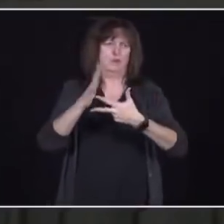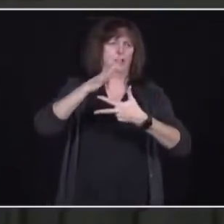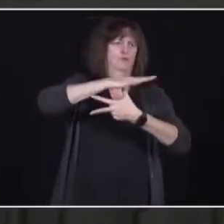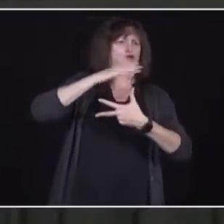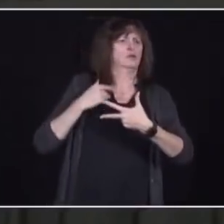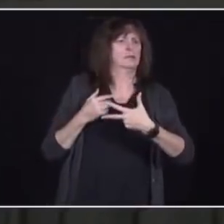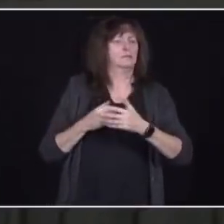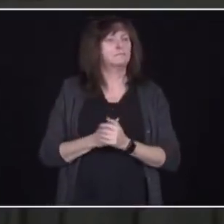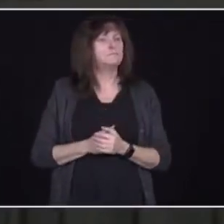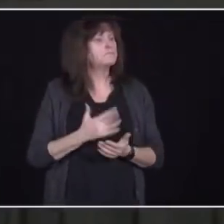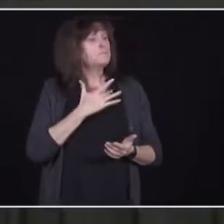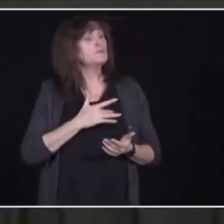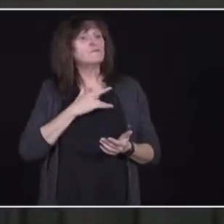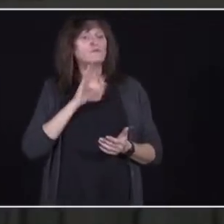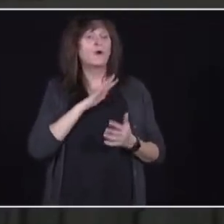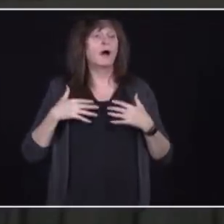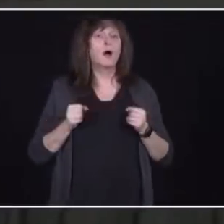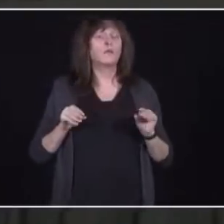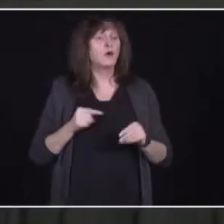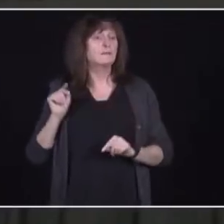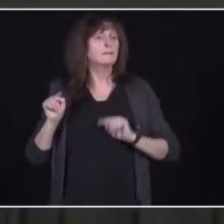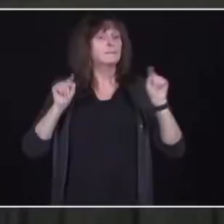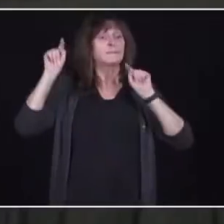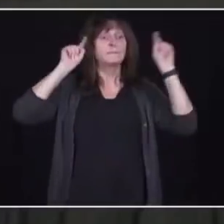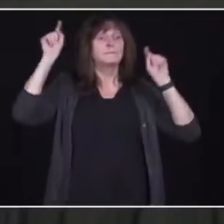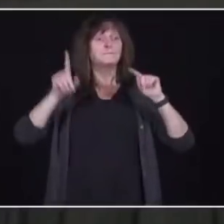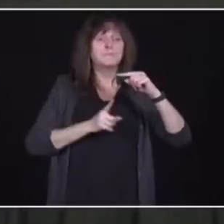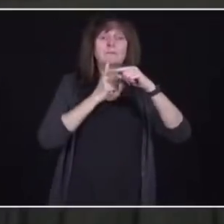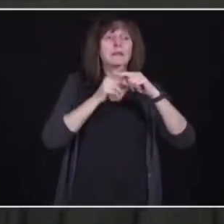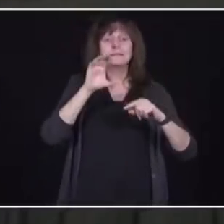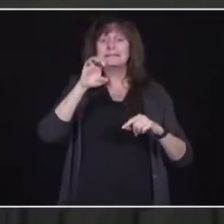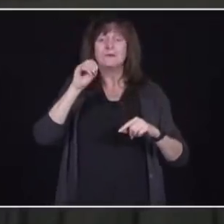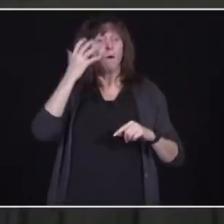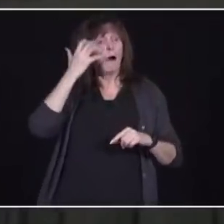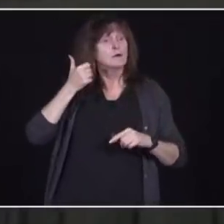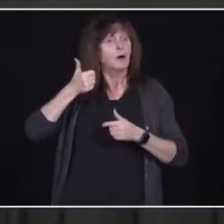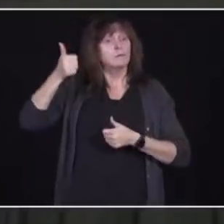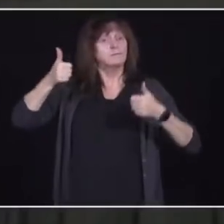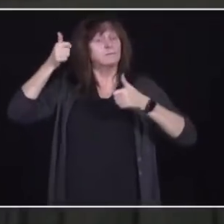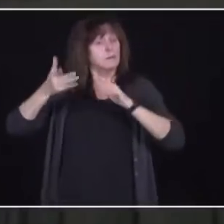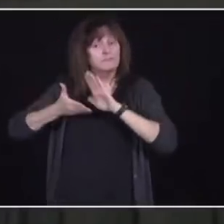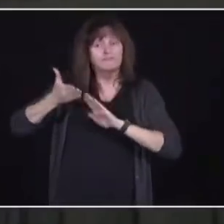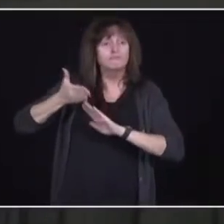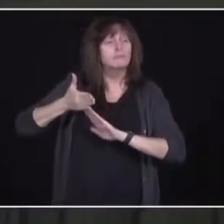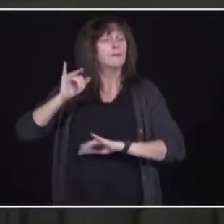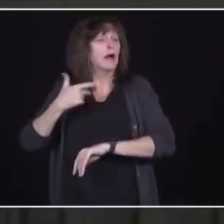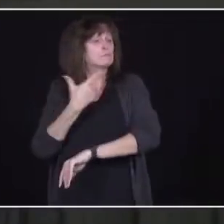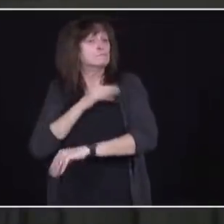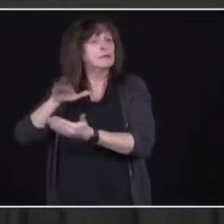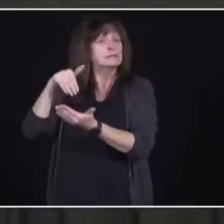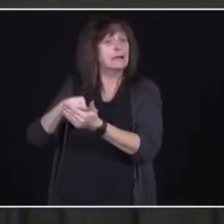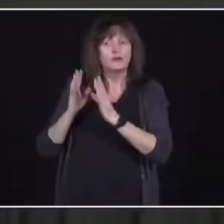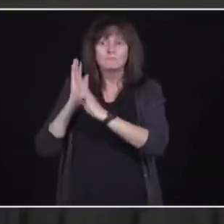assistance, collaborating with the CEOs of the hospitals who are running vaccination sites, are now planning to actually be able to go out and execute.